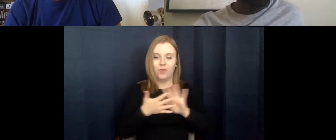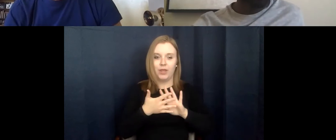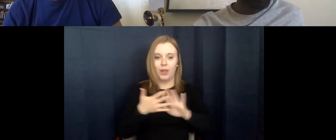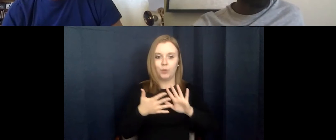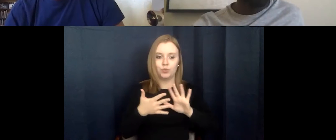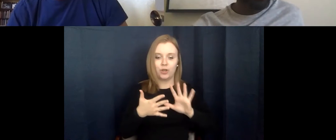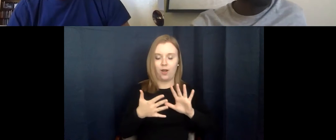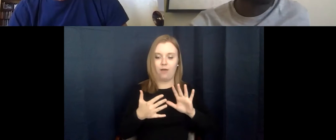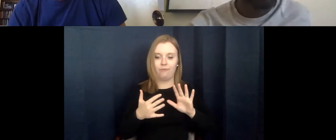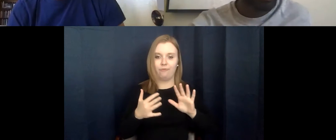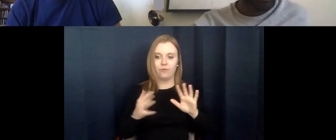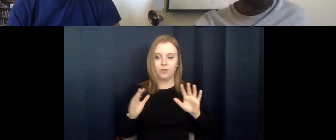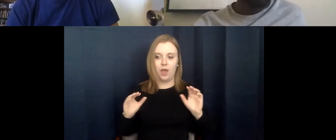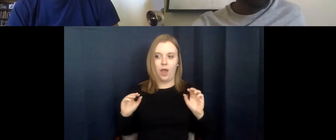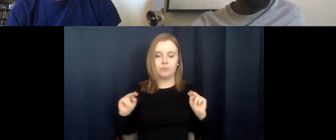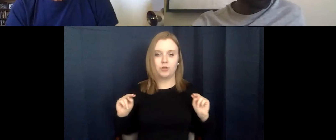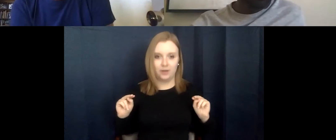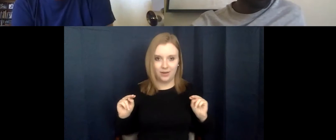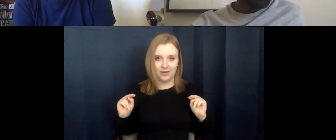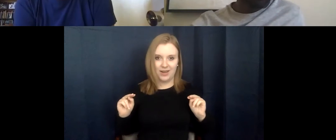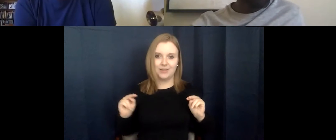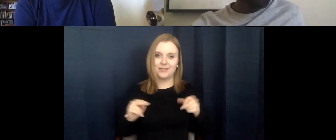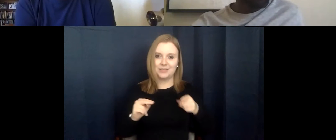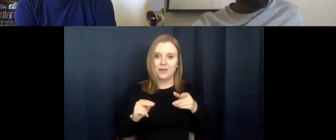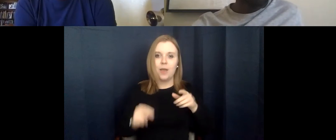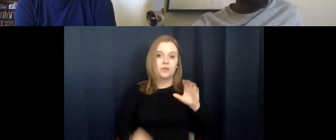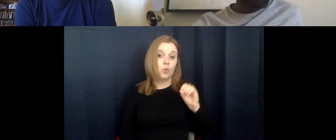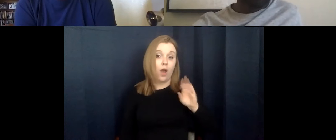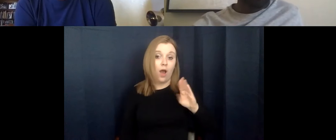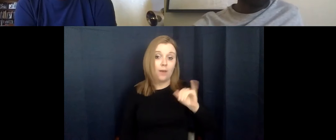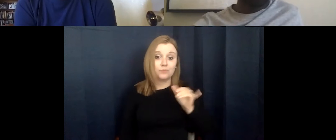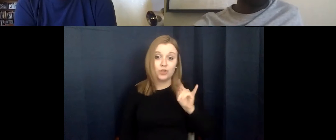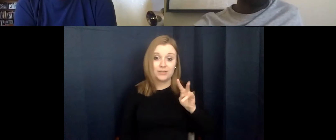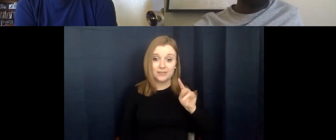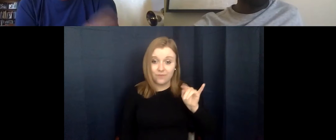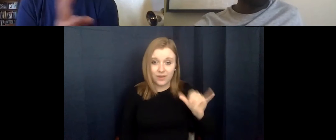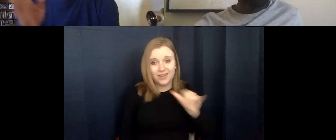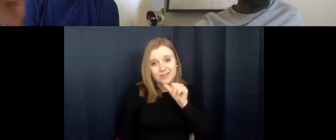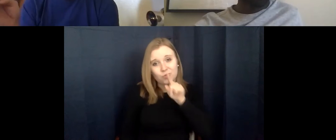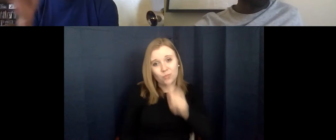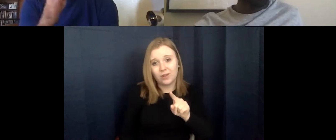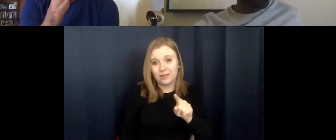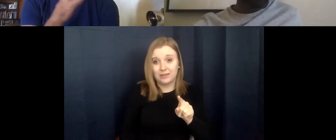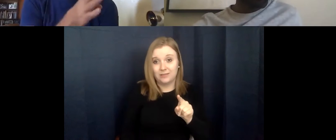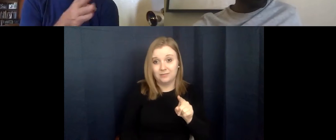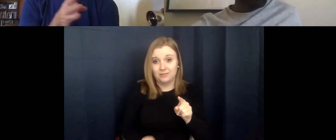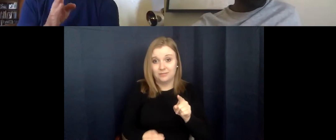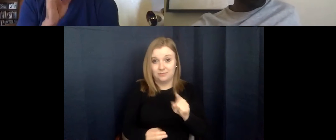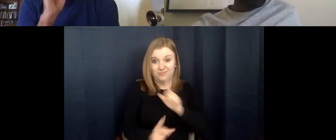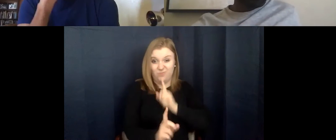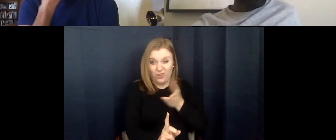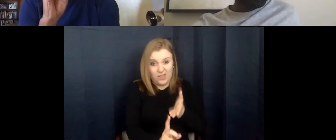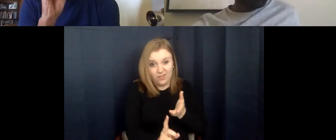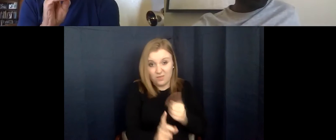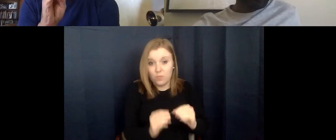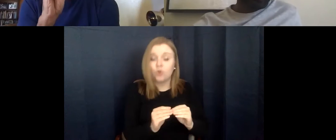a postmodern, post-structuralist world, like objectivity doesn't exist really. Right. And so objectivity usually ends up meaning